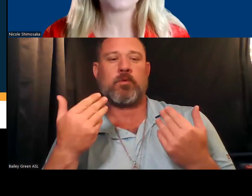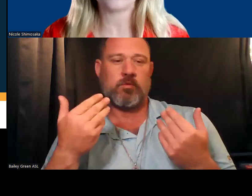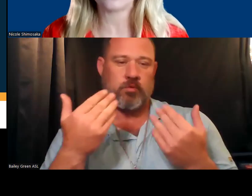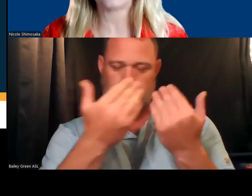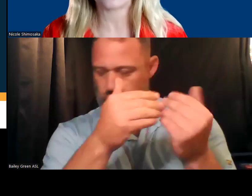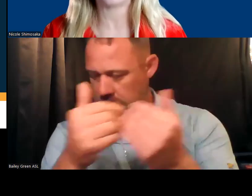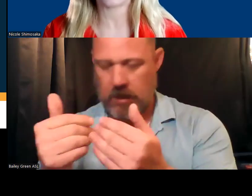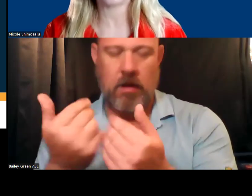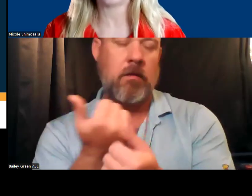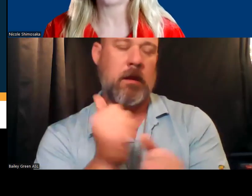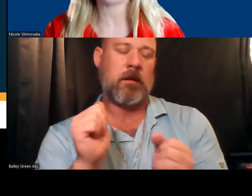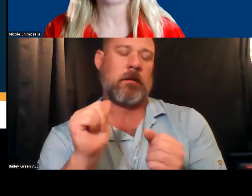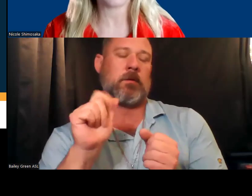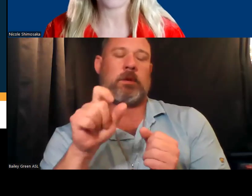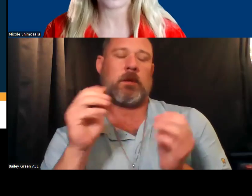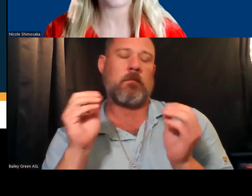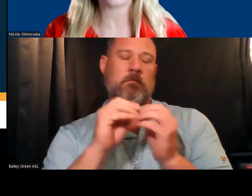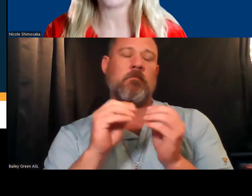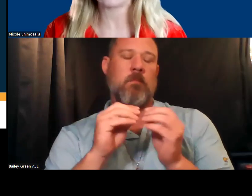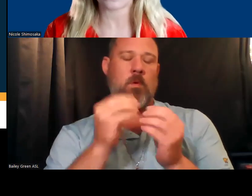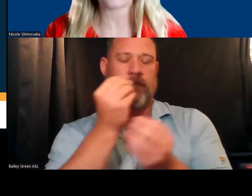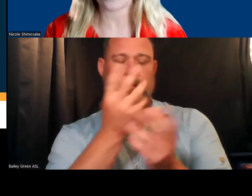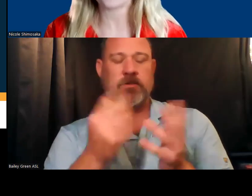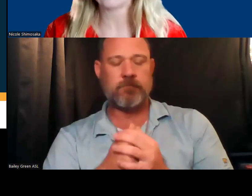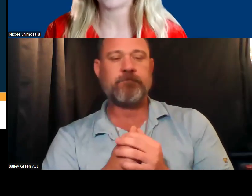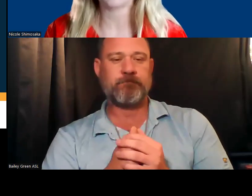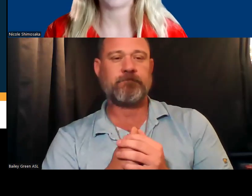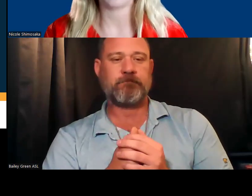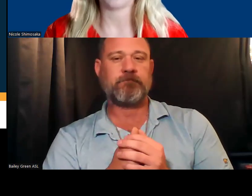break down any items that you'd like further clarification or understanding of.